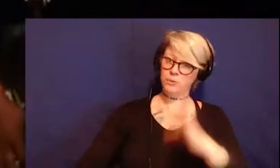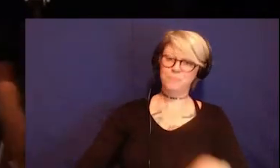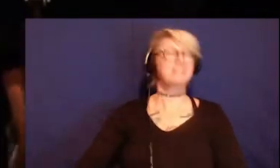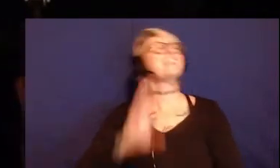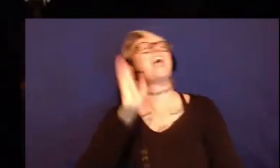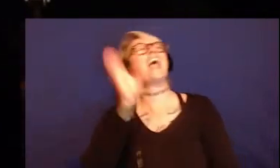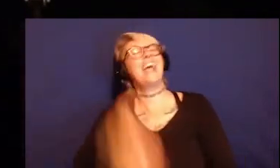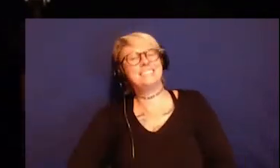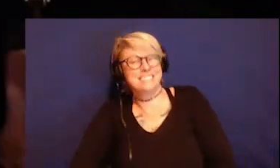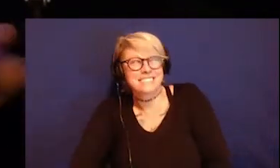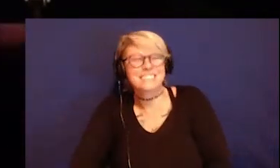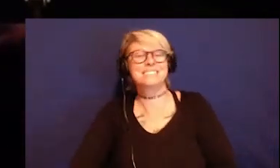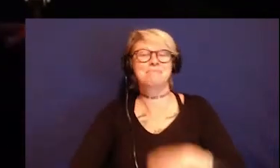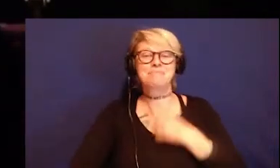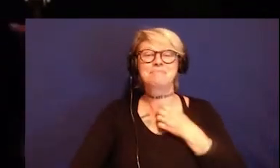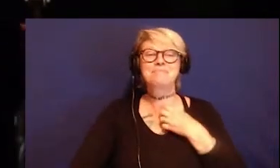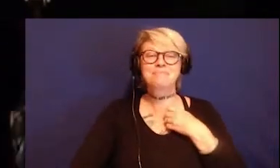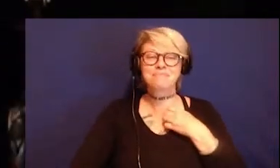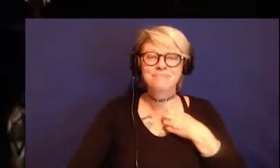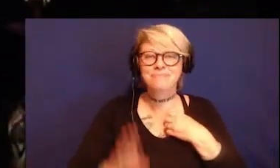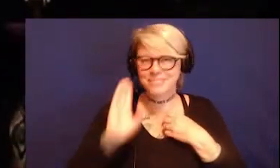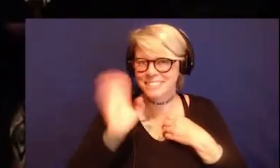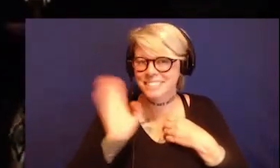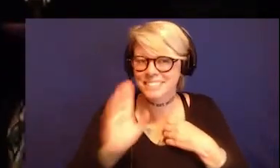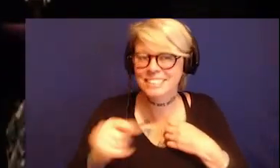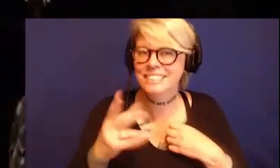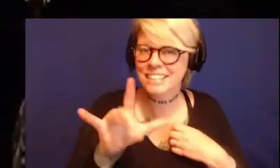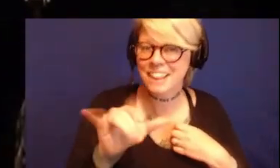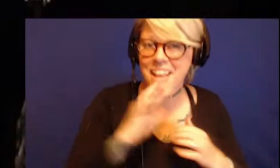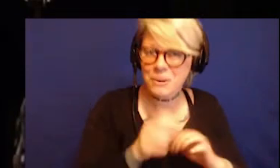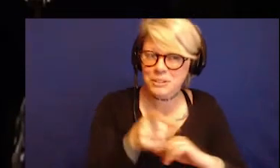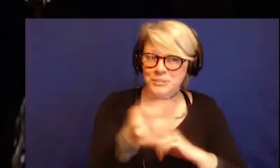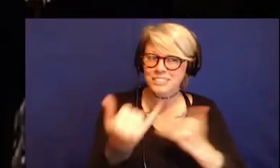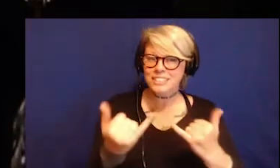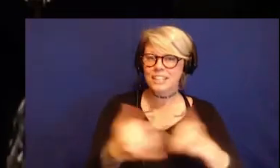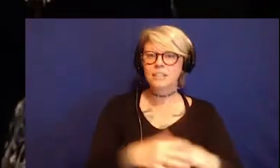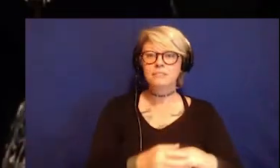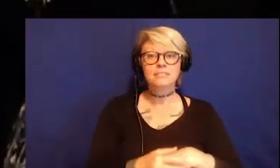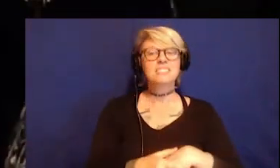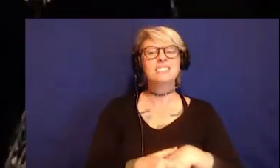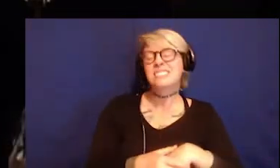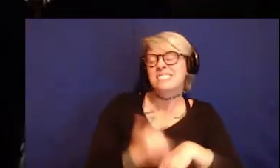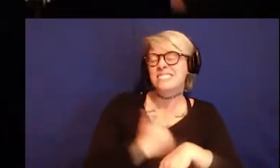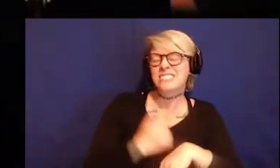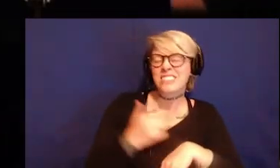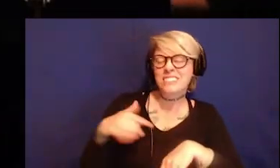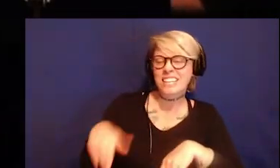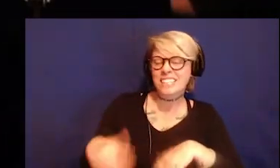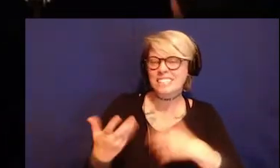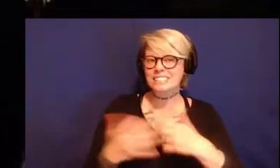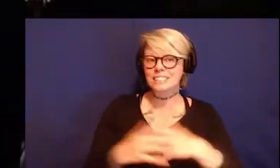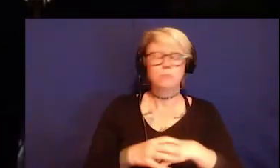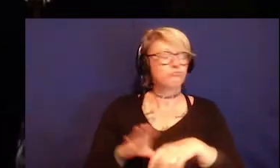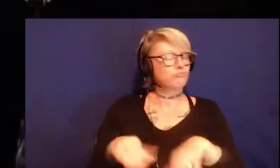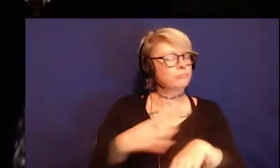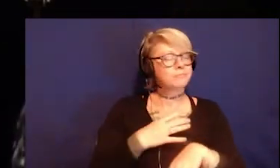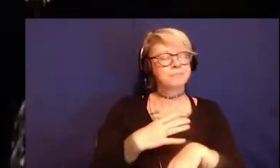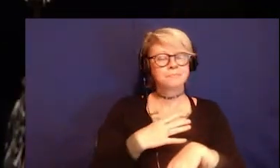Hi! Hi, Talia. How are you today? I'm sorry, I'm late. It's